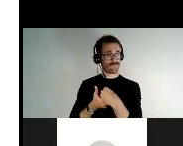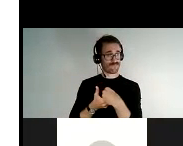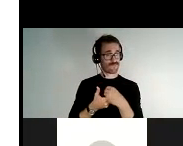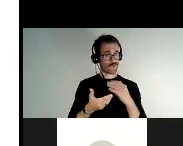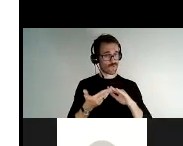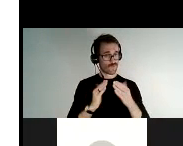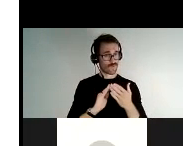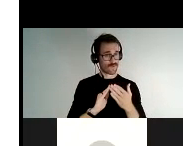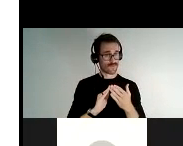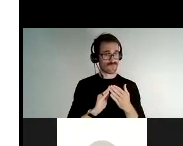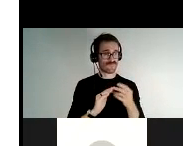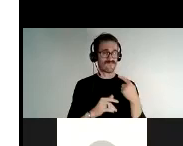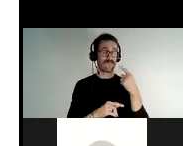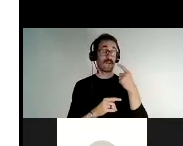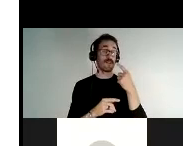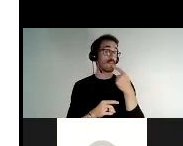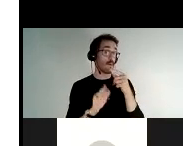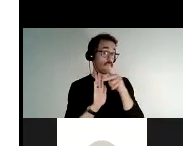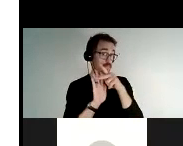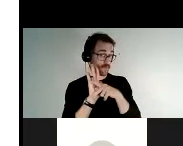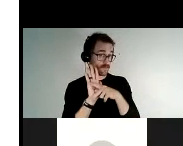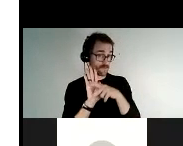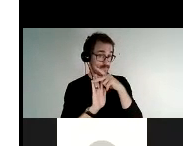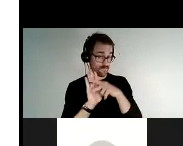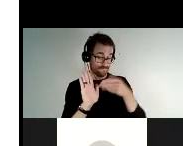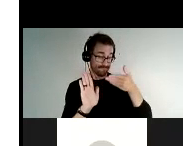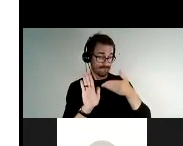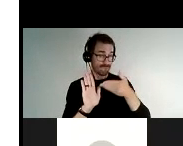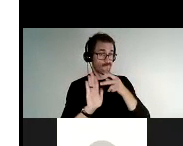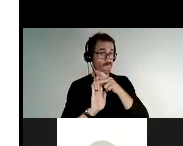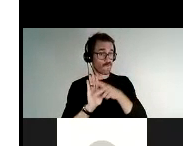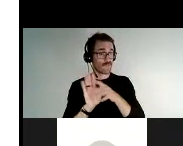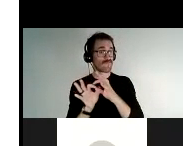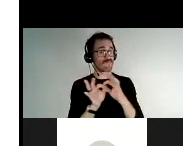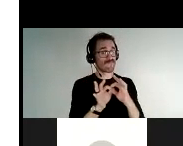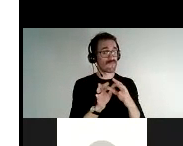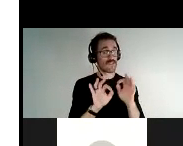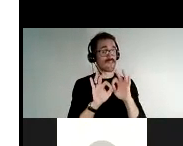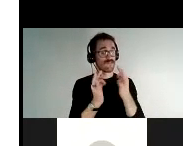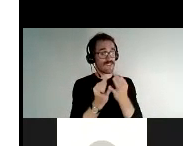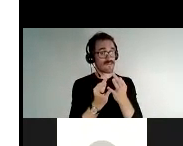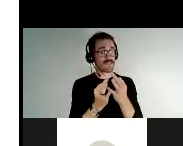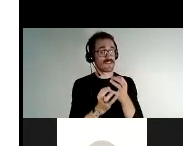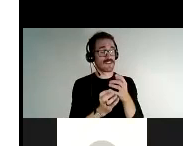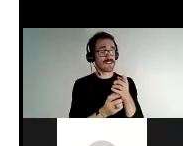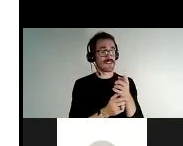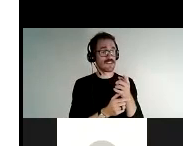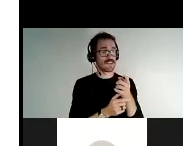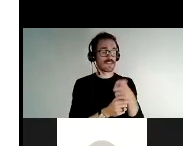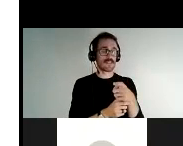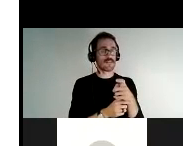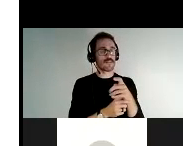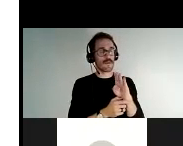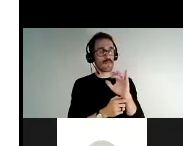And when I say policies in place, policies like around the family being defined as biological only and not